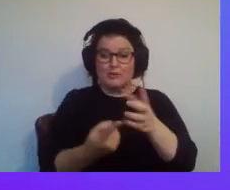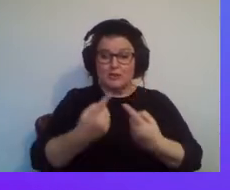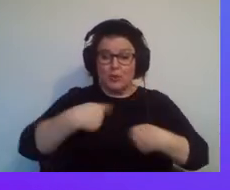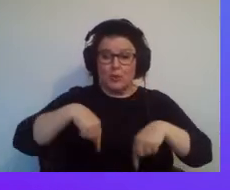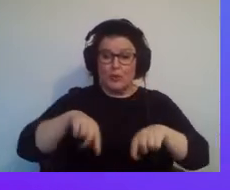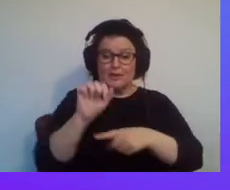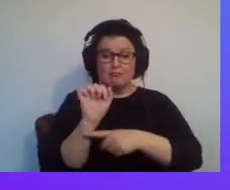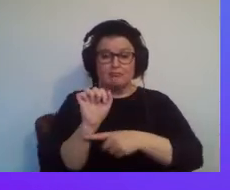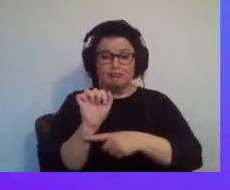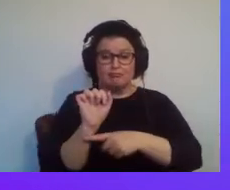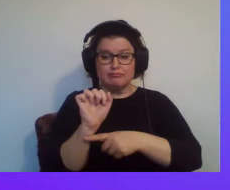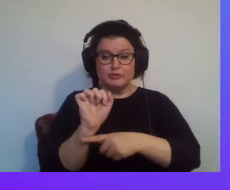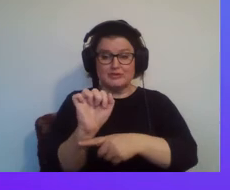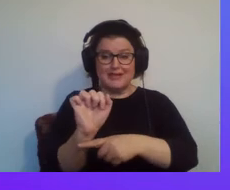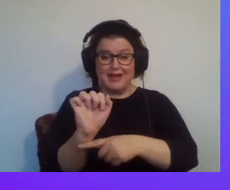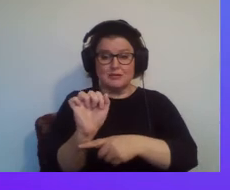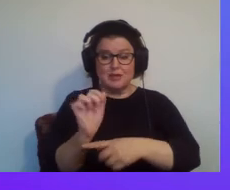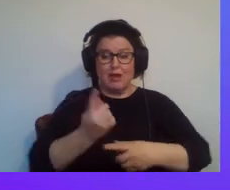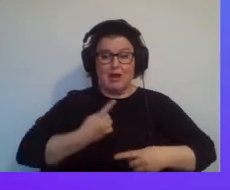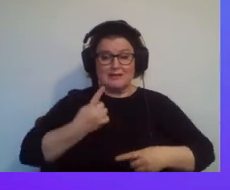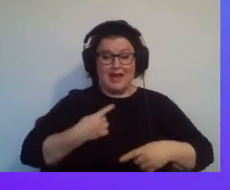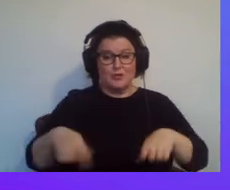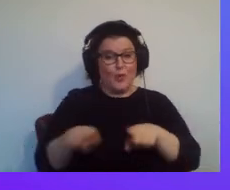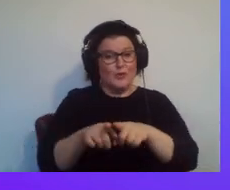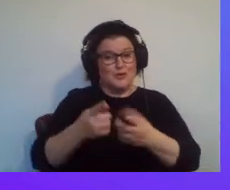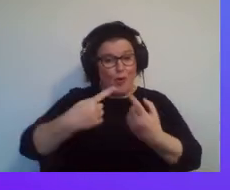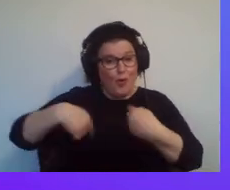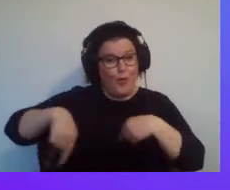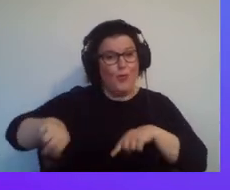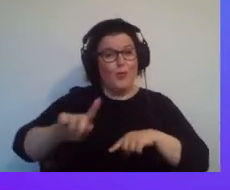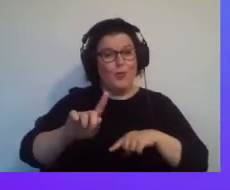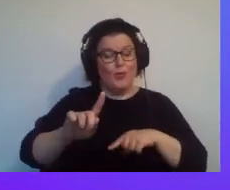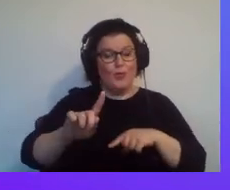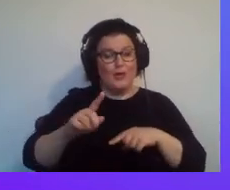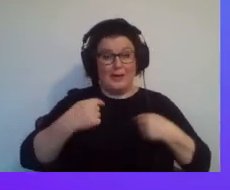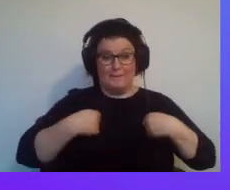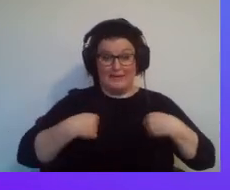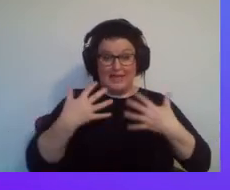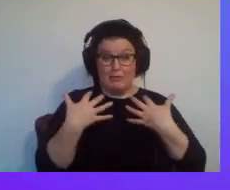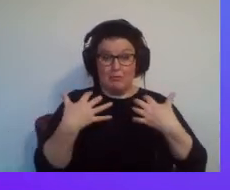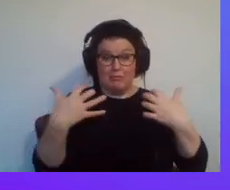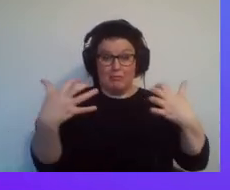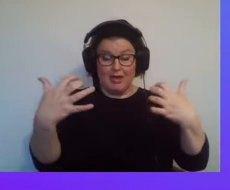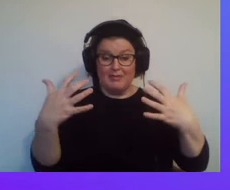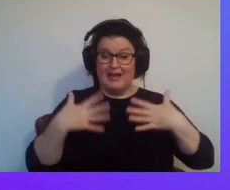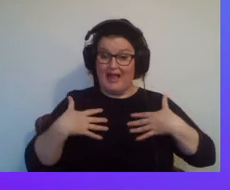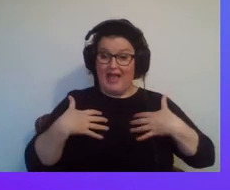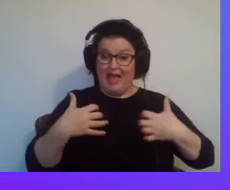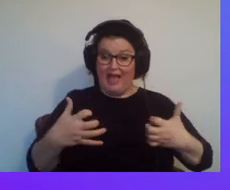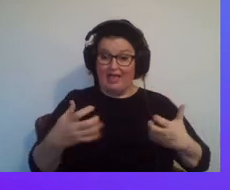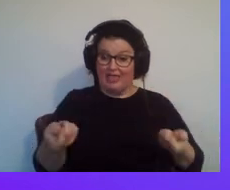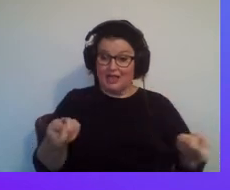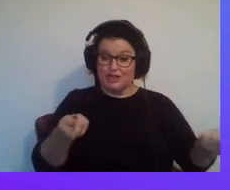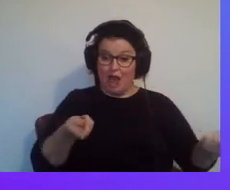to help to end this epidemic? Now, as you've heard, I am the Public Health Director for London, and I've been in this role for the past